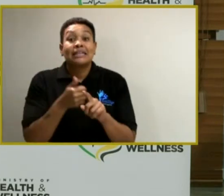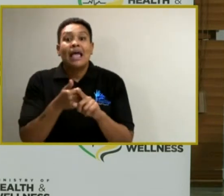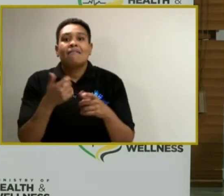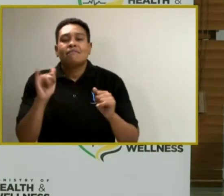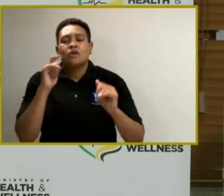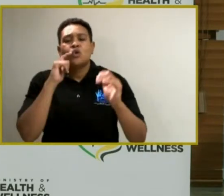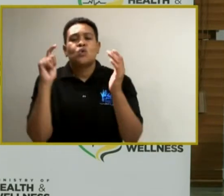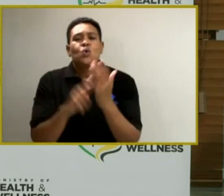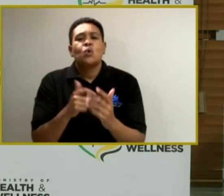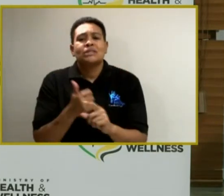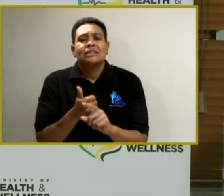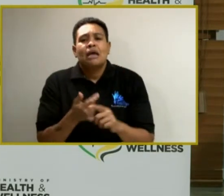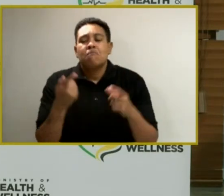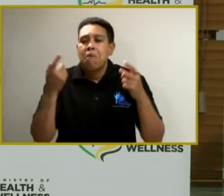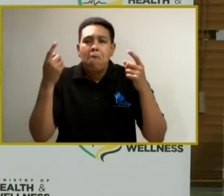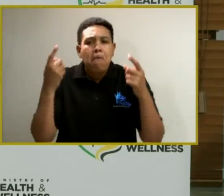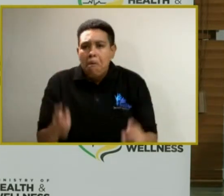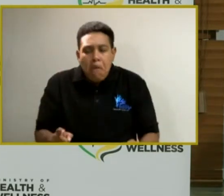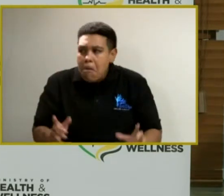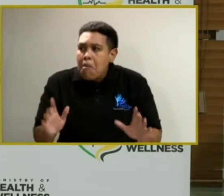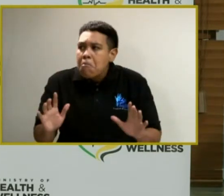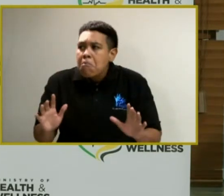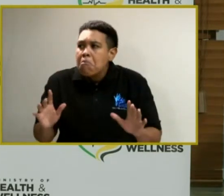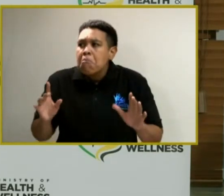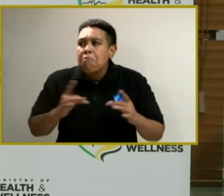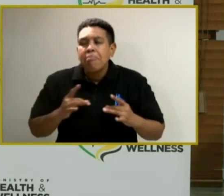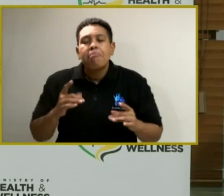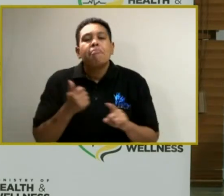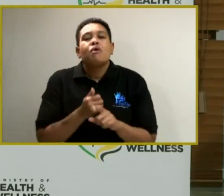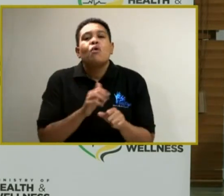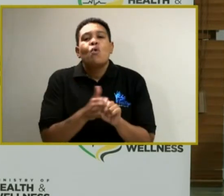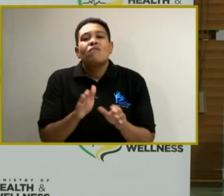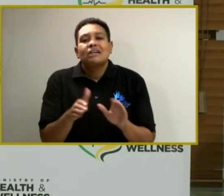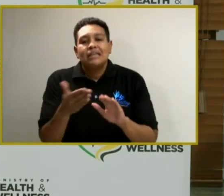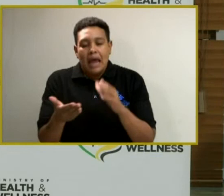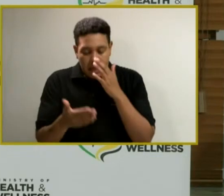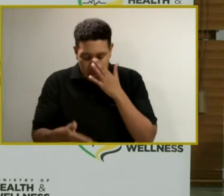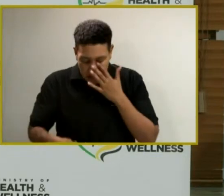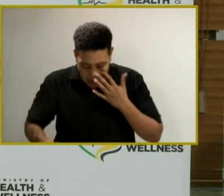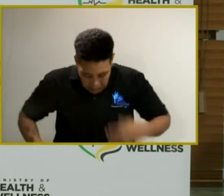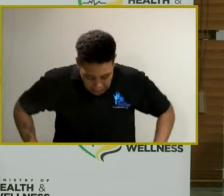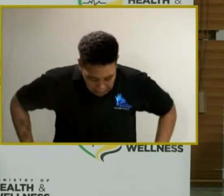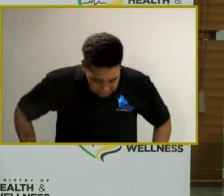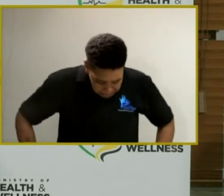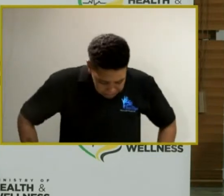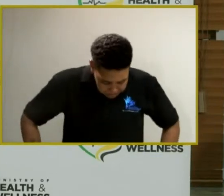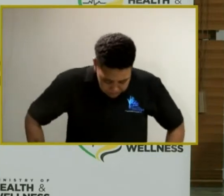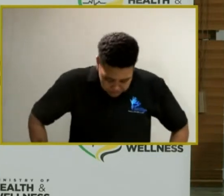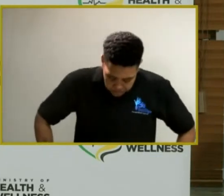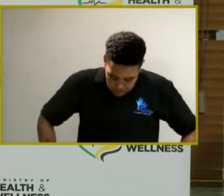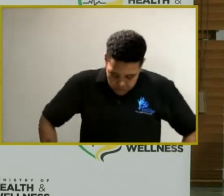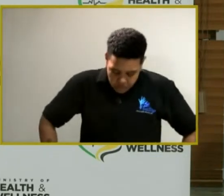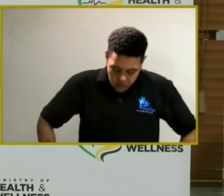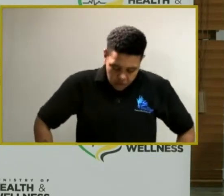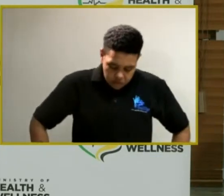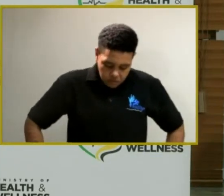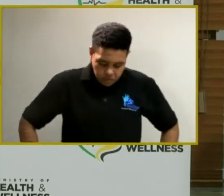noted as coincidental COVID-19 deaths. Our positivity rate remains